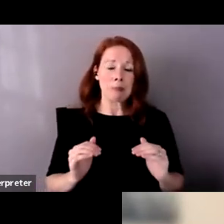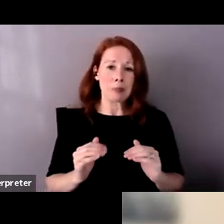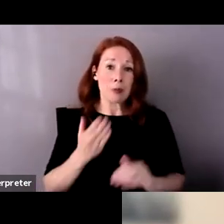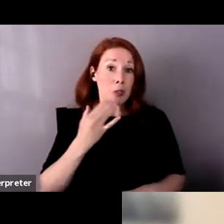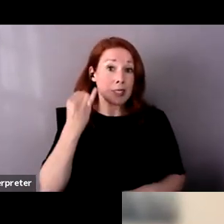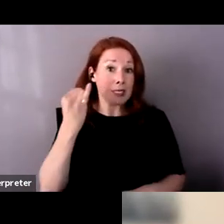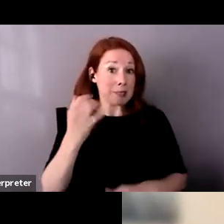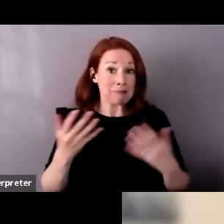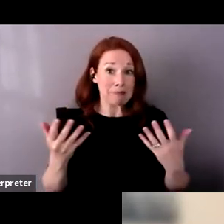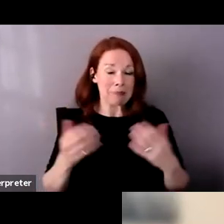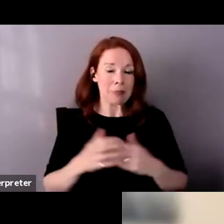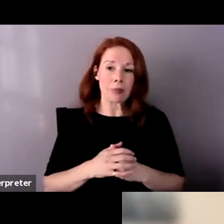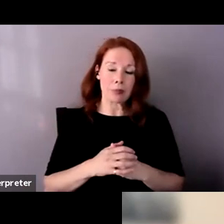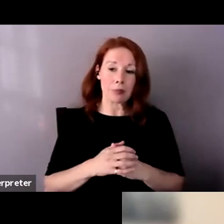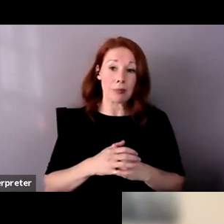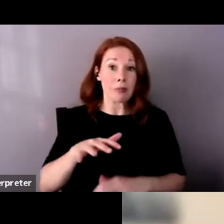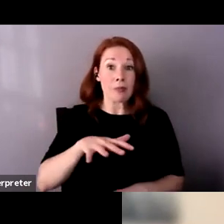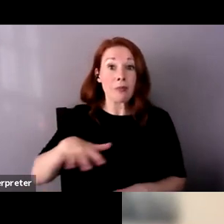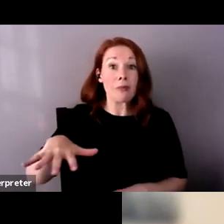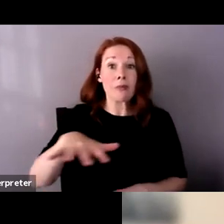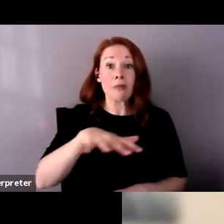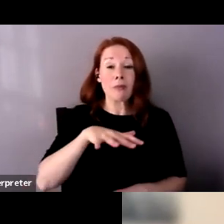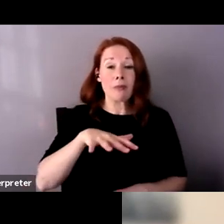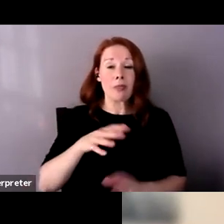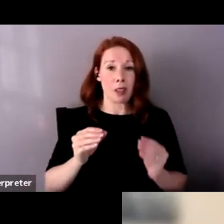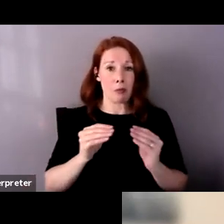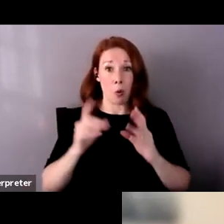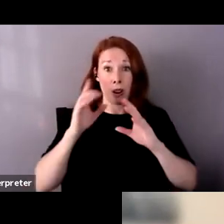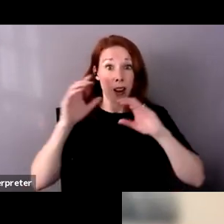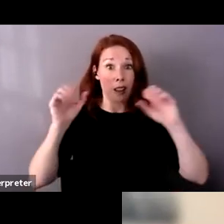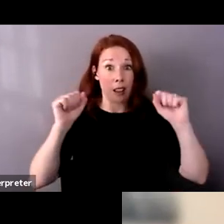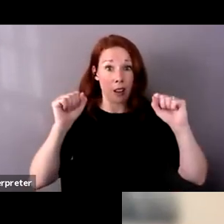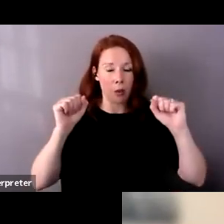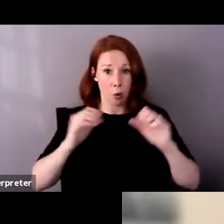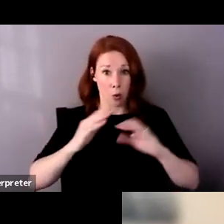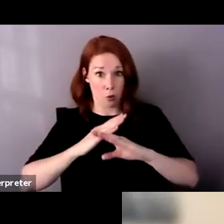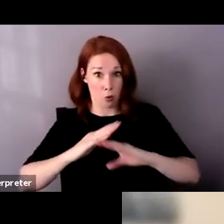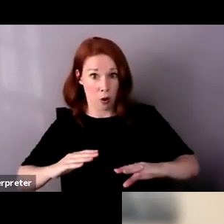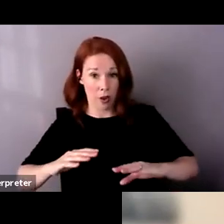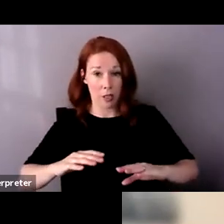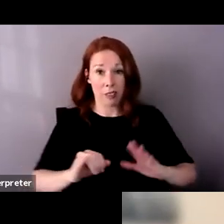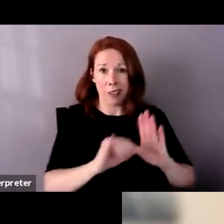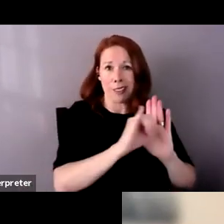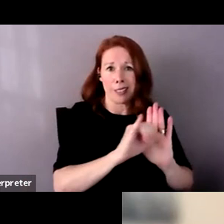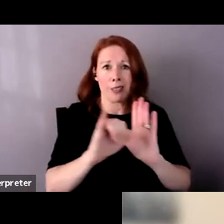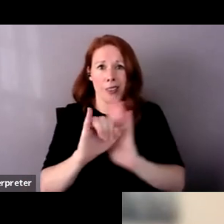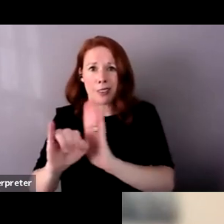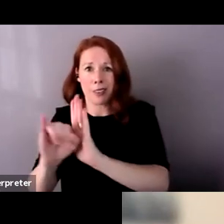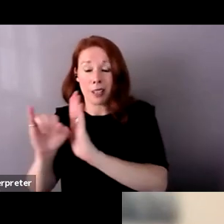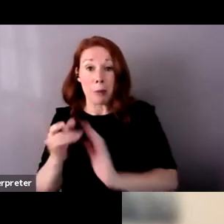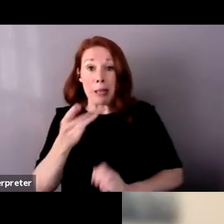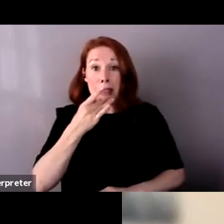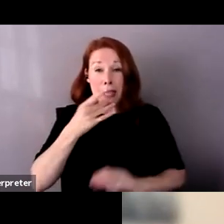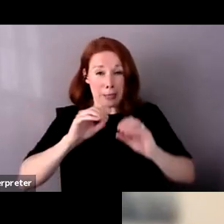great one is, you know, the areas that are maybe more loud or quieter or have bright